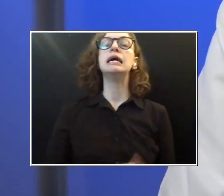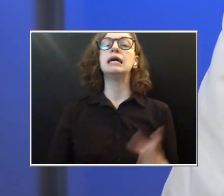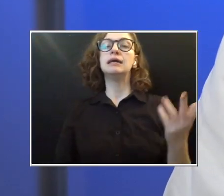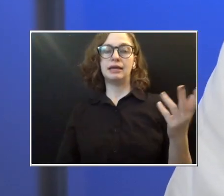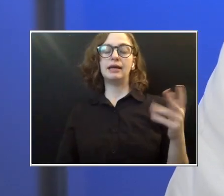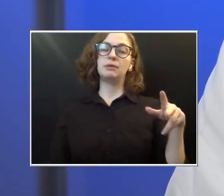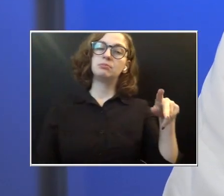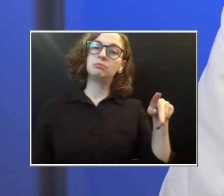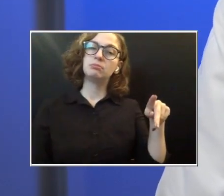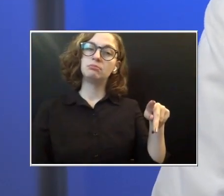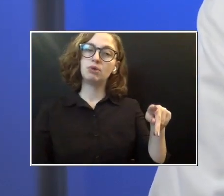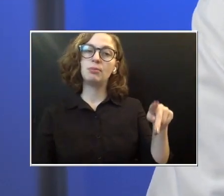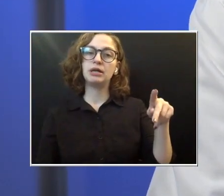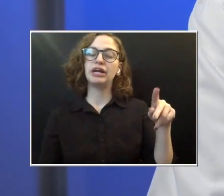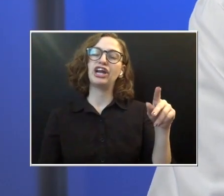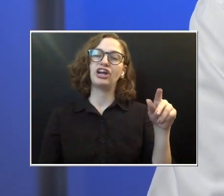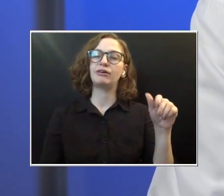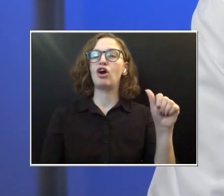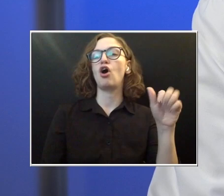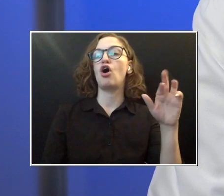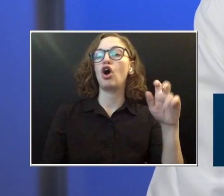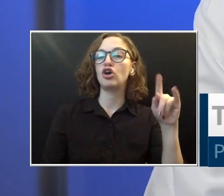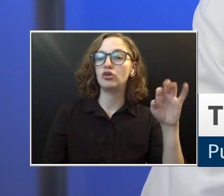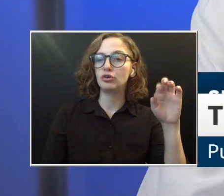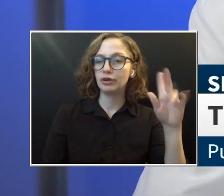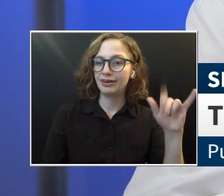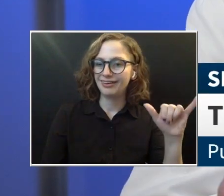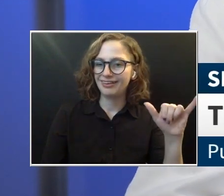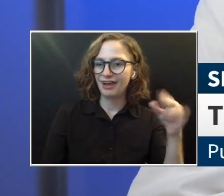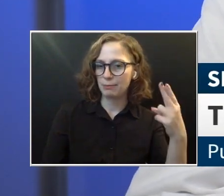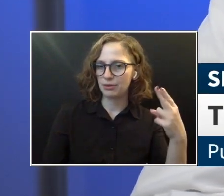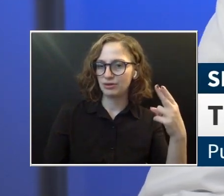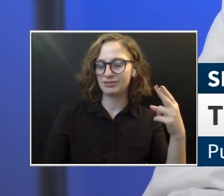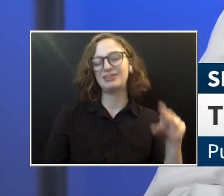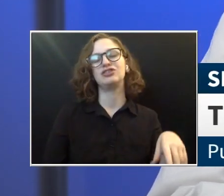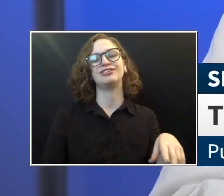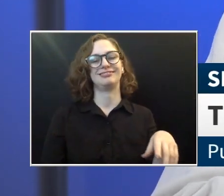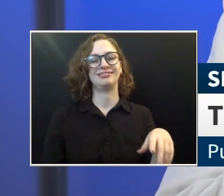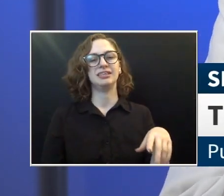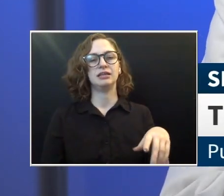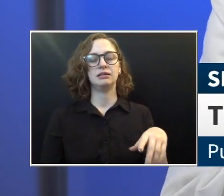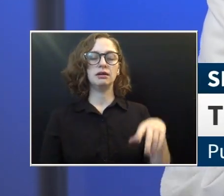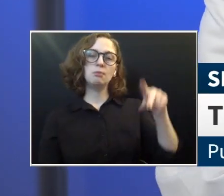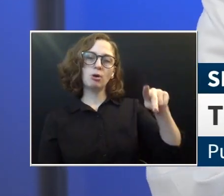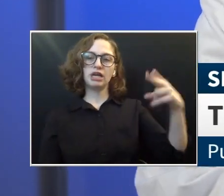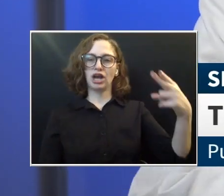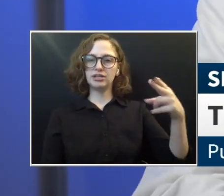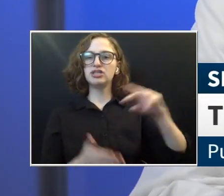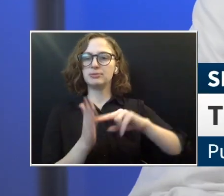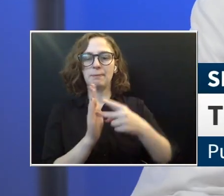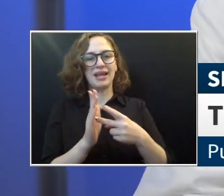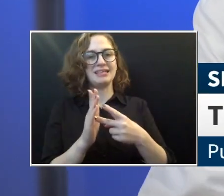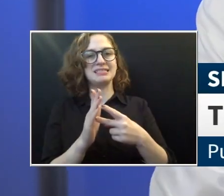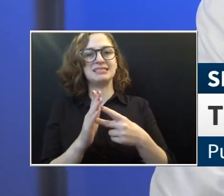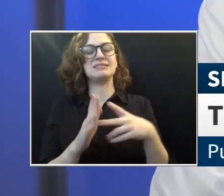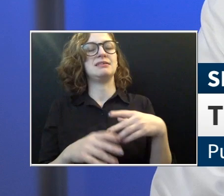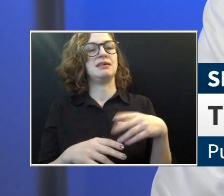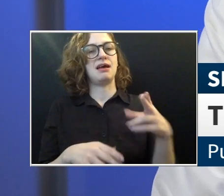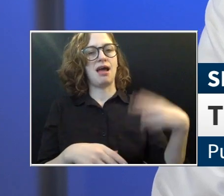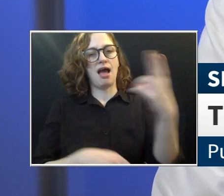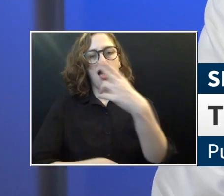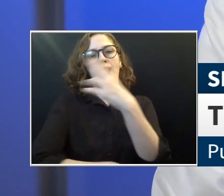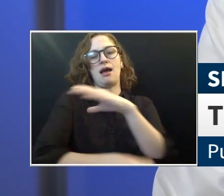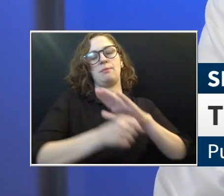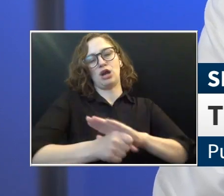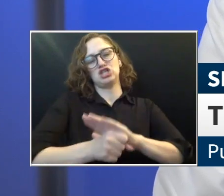some of the different types of pulmonary hypertension. Pulmonary hypertension just means high pressures in the blood vessels will go from the right side of the heart to the lungs.